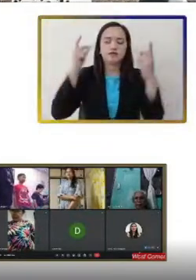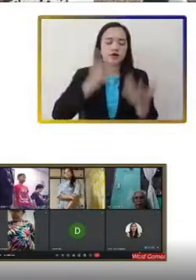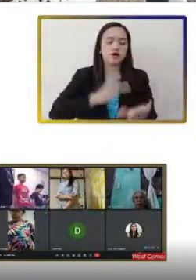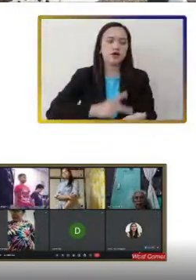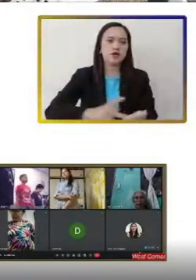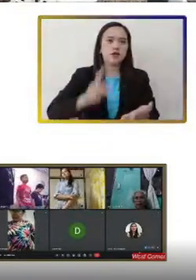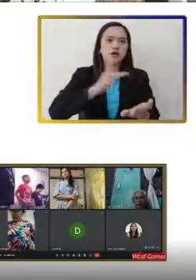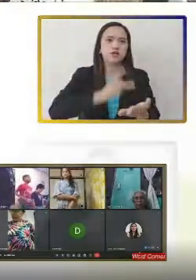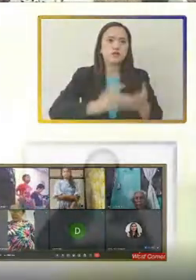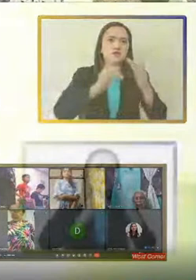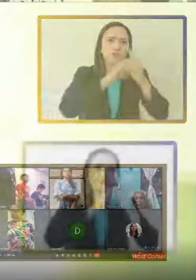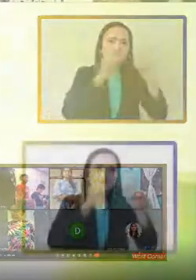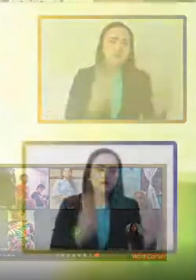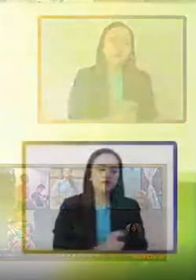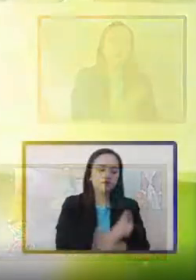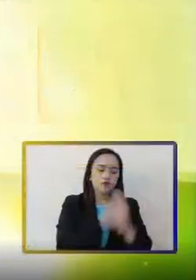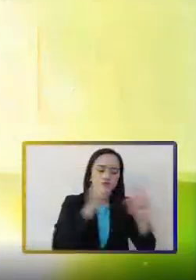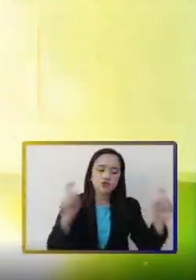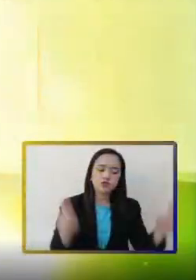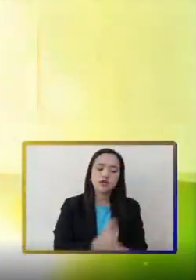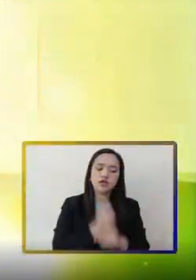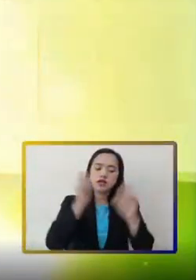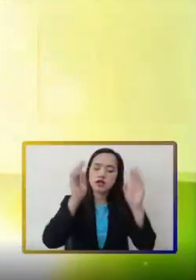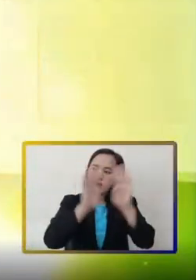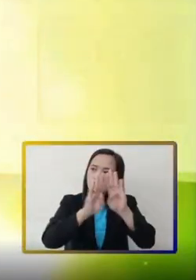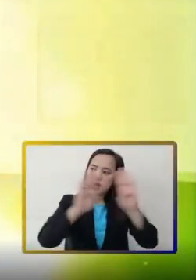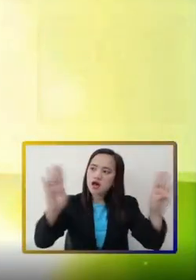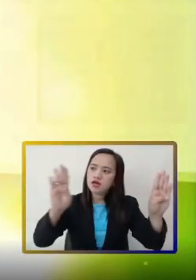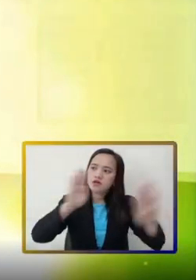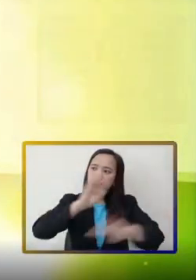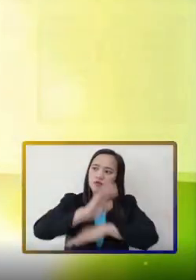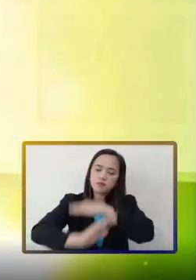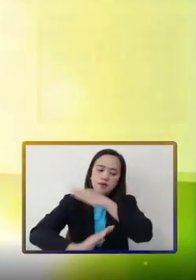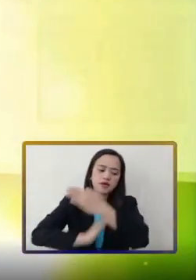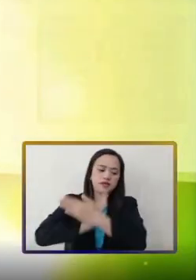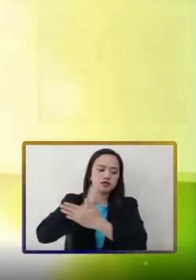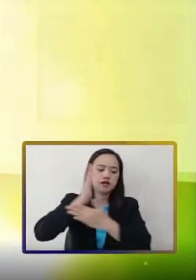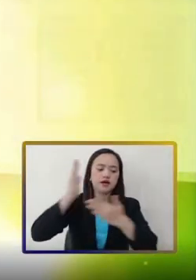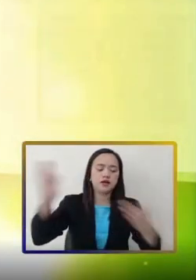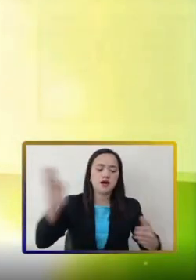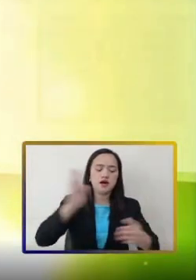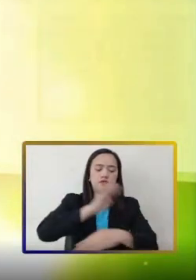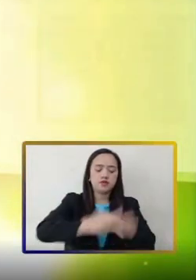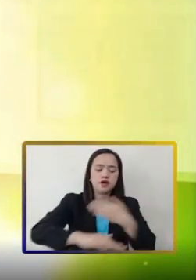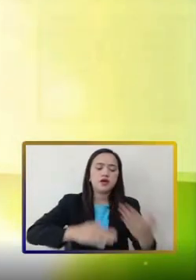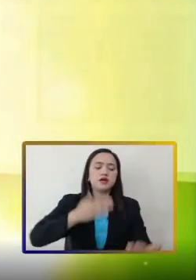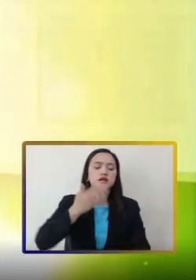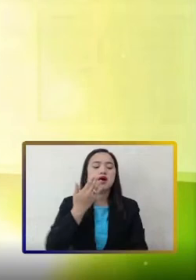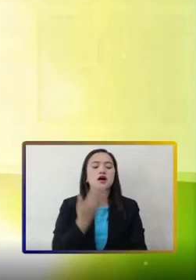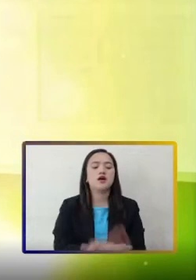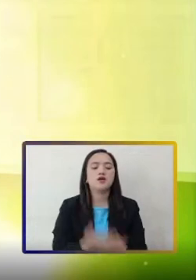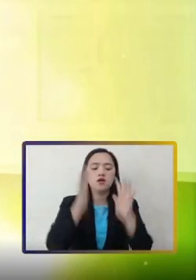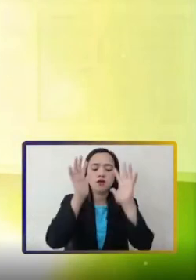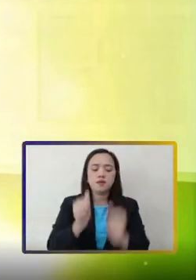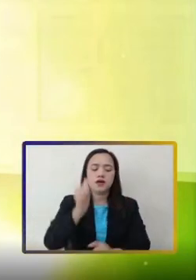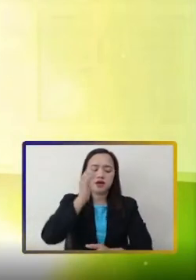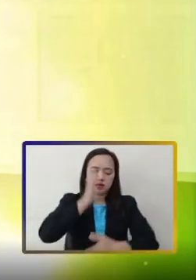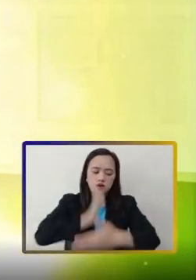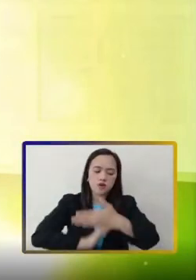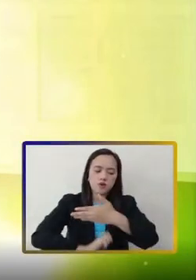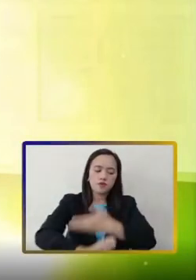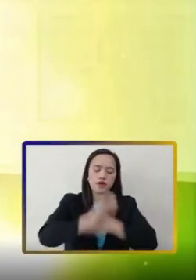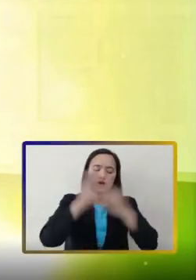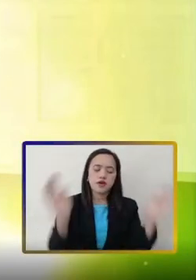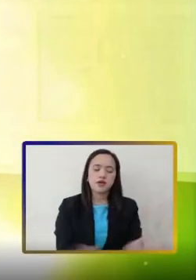life an atonement for sin, and opened the life gate that all may